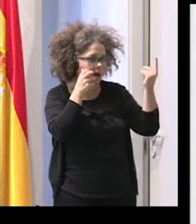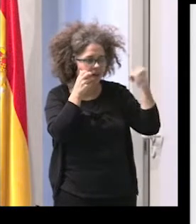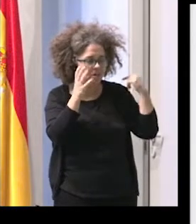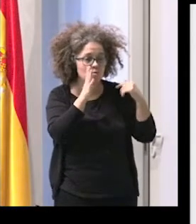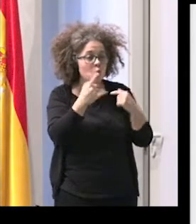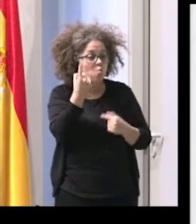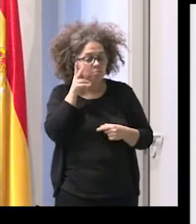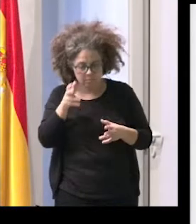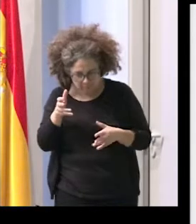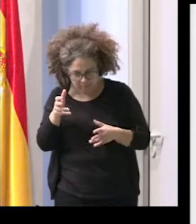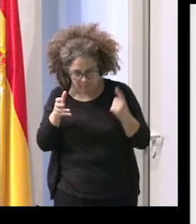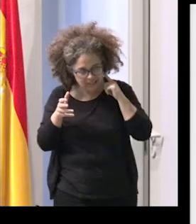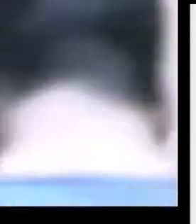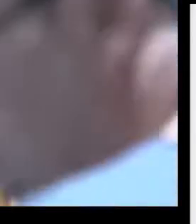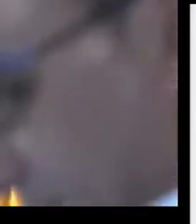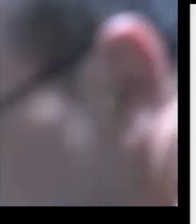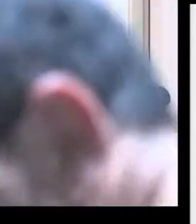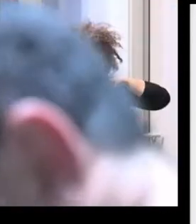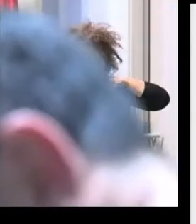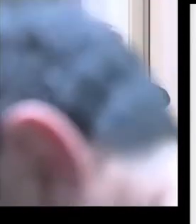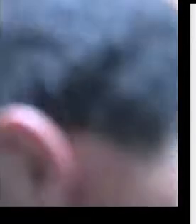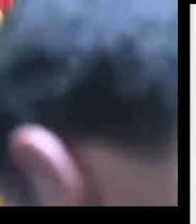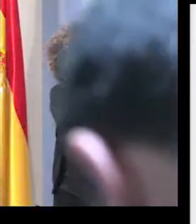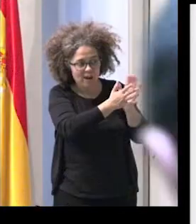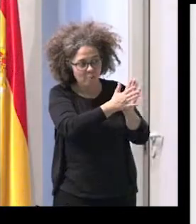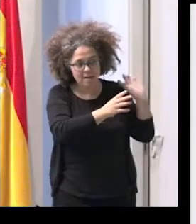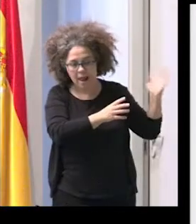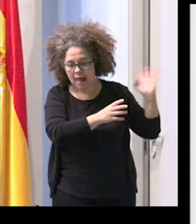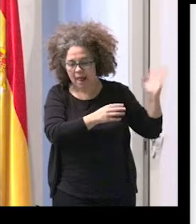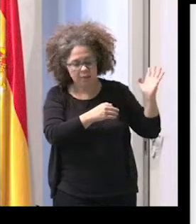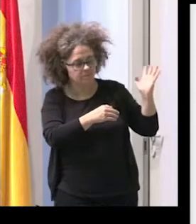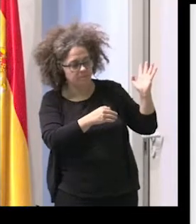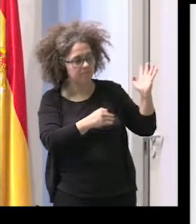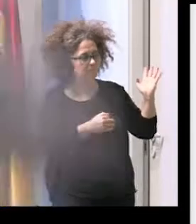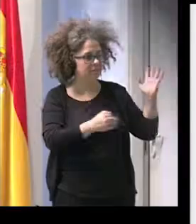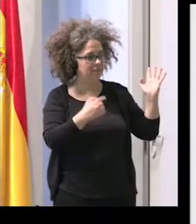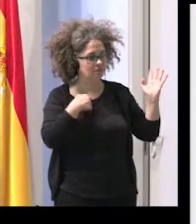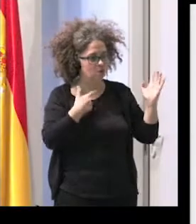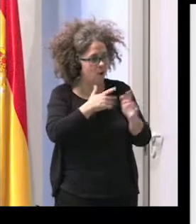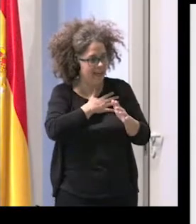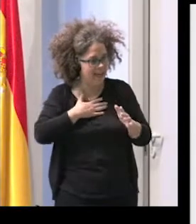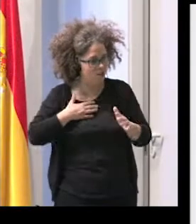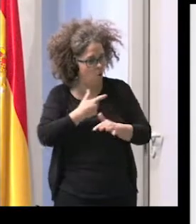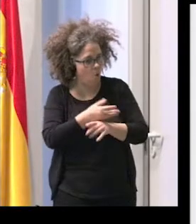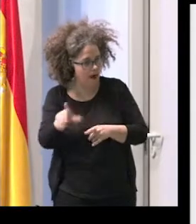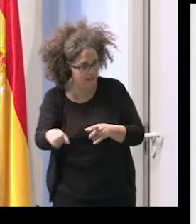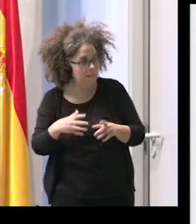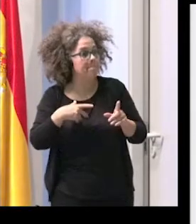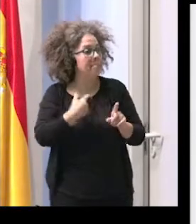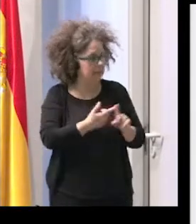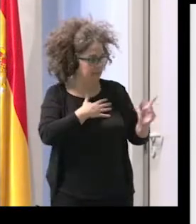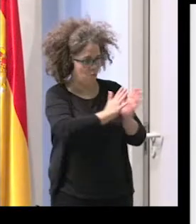around, and there are many, many different kinds of sounds that they're trying to listen to. More than one child at a